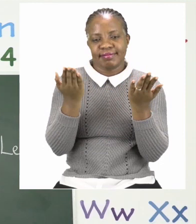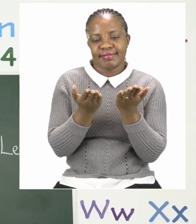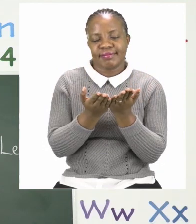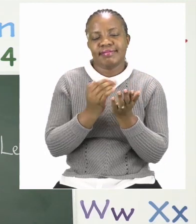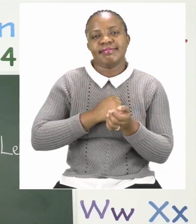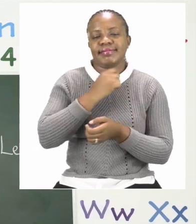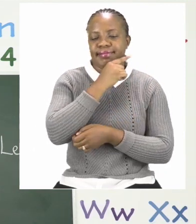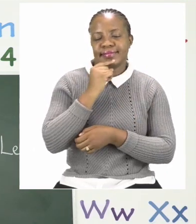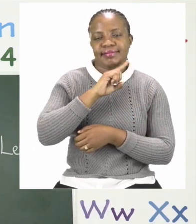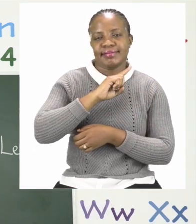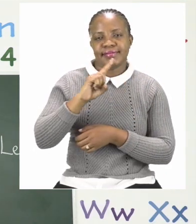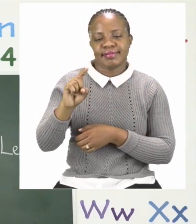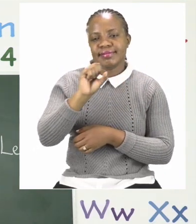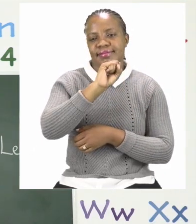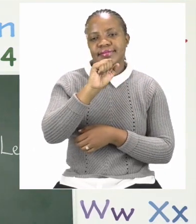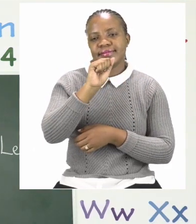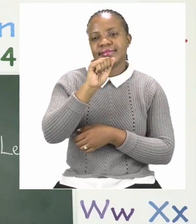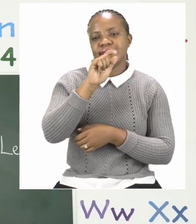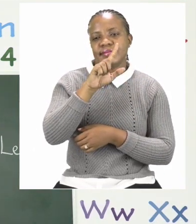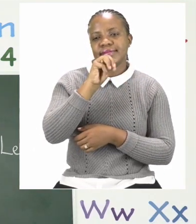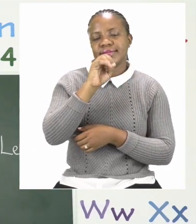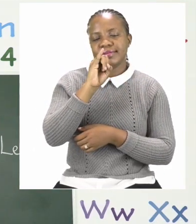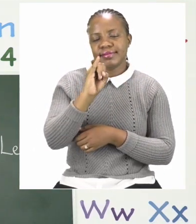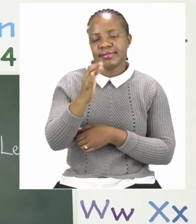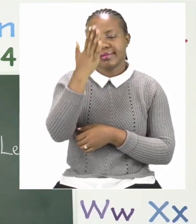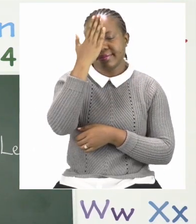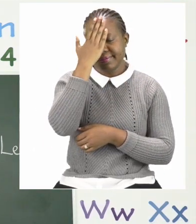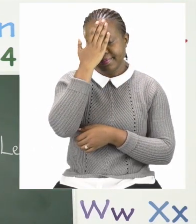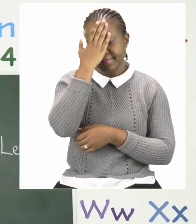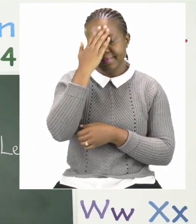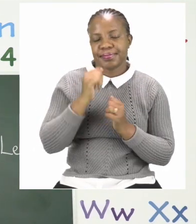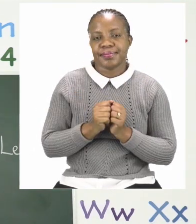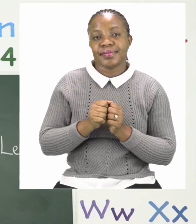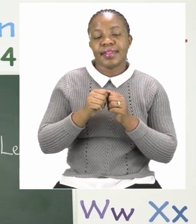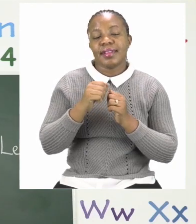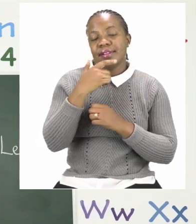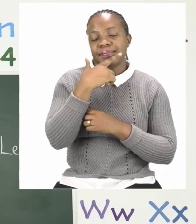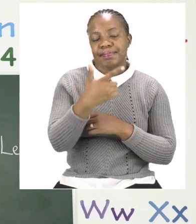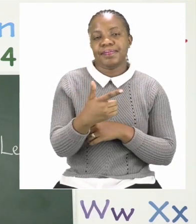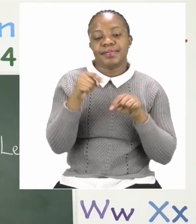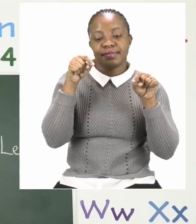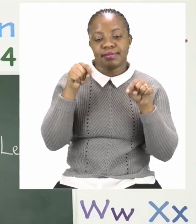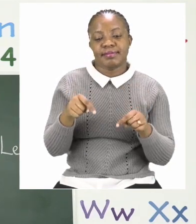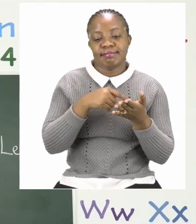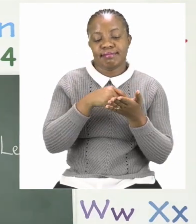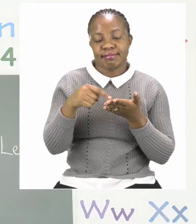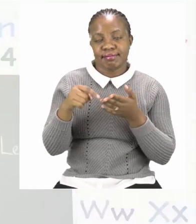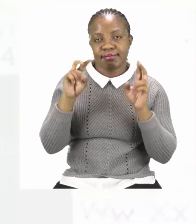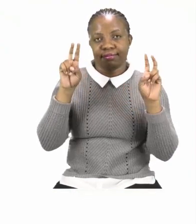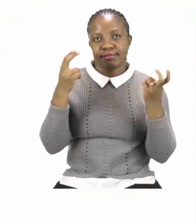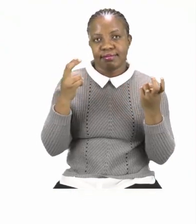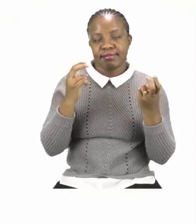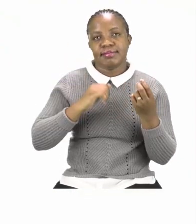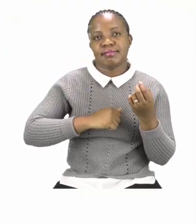you so much for joining me today. Our theme this week is My